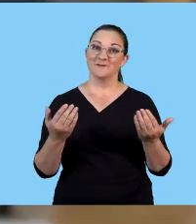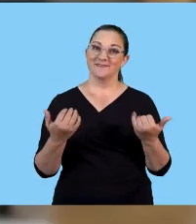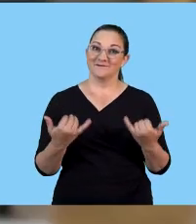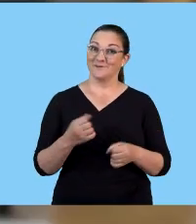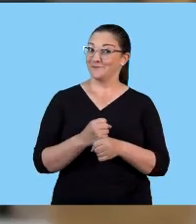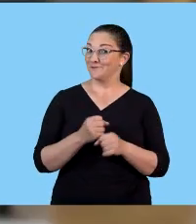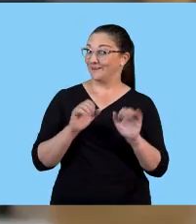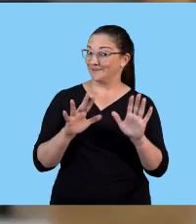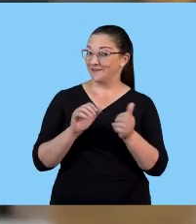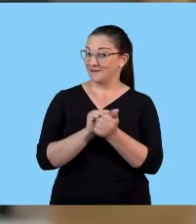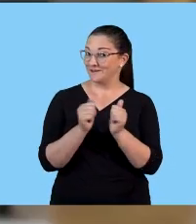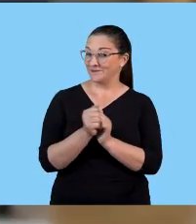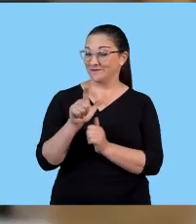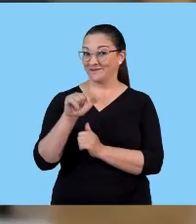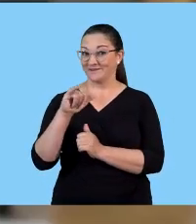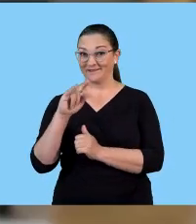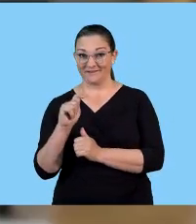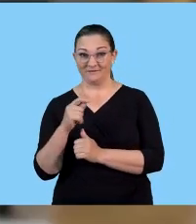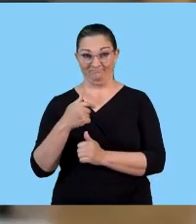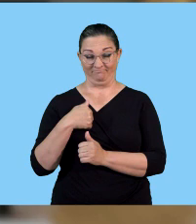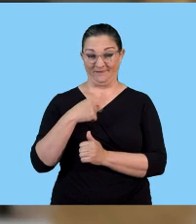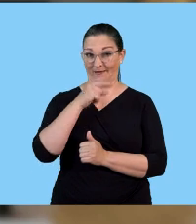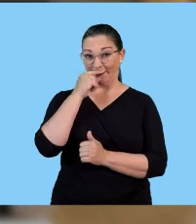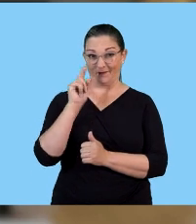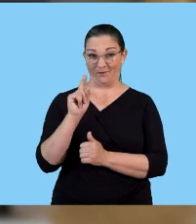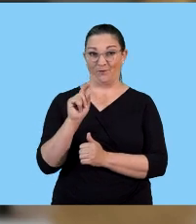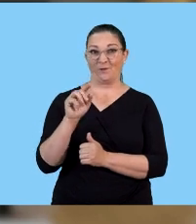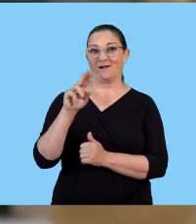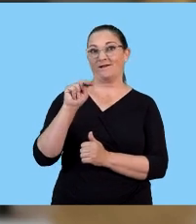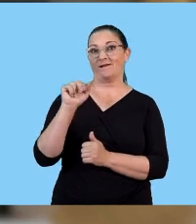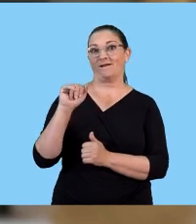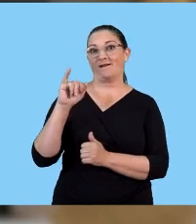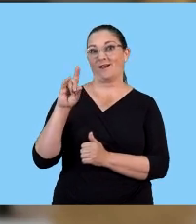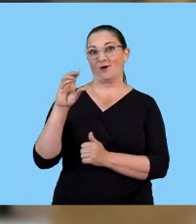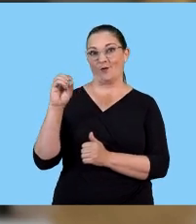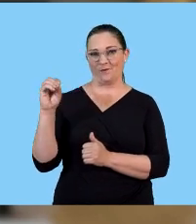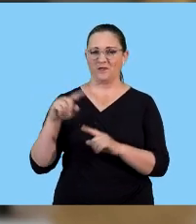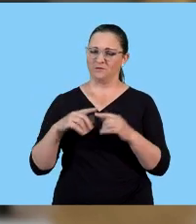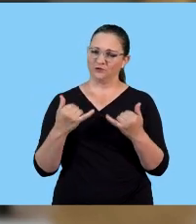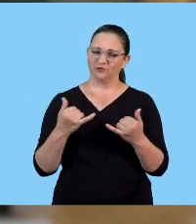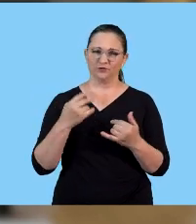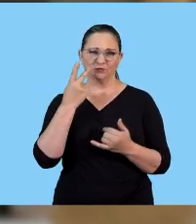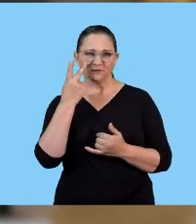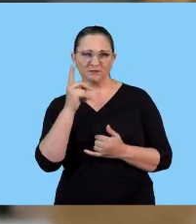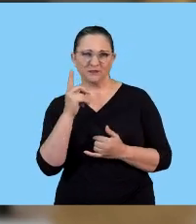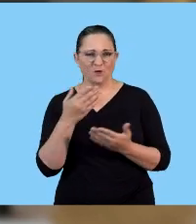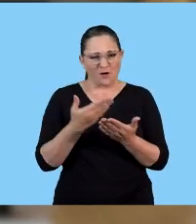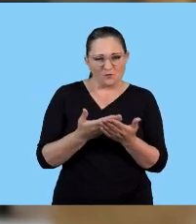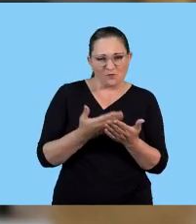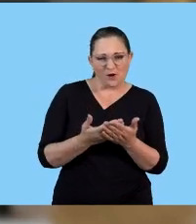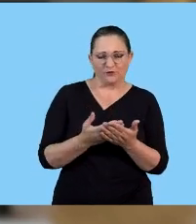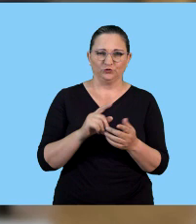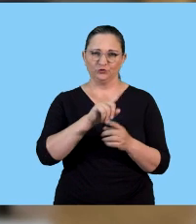Welcome everyone to Grade 10 Mathematical Literacy. My name is Sashen Naidu. Today we're looking at models and we're practicing and doing some